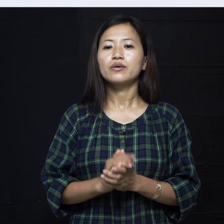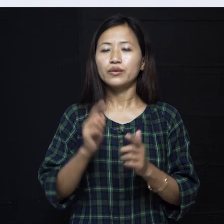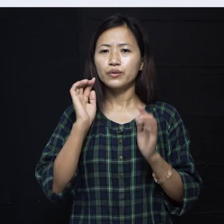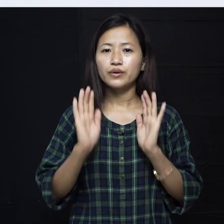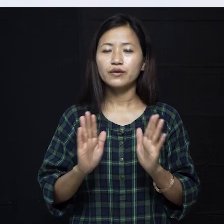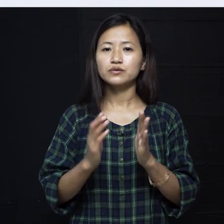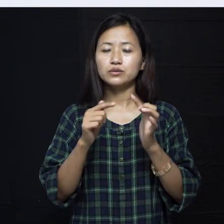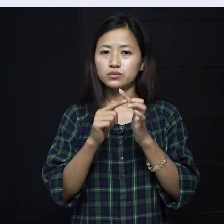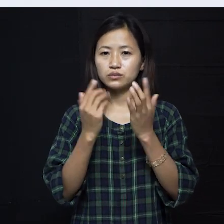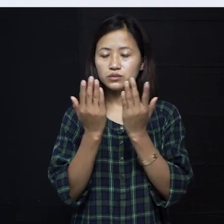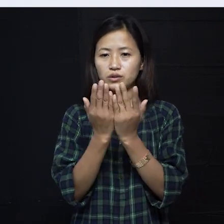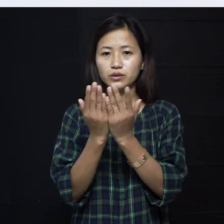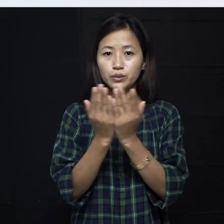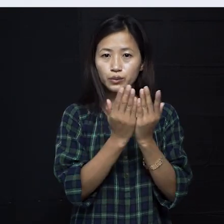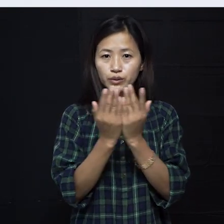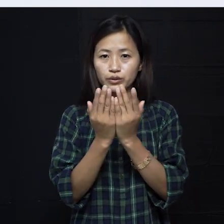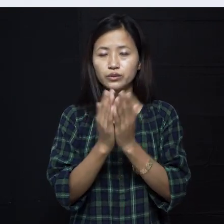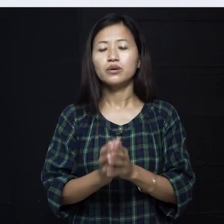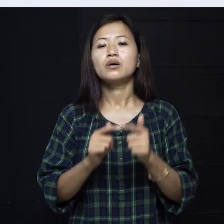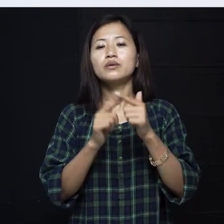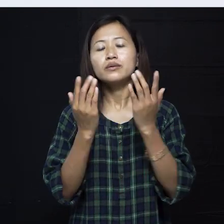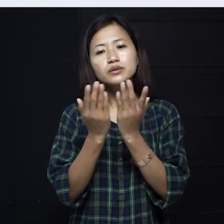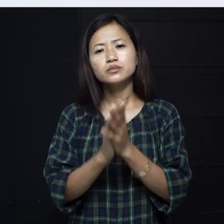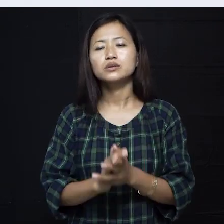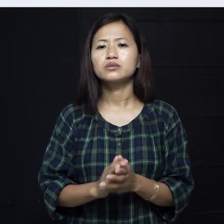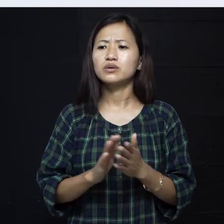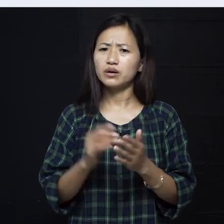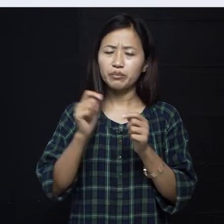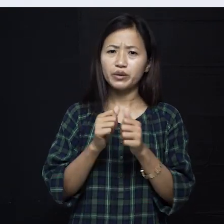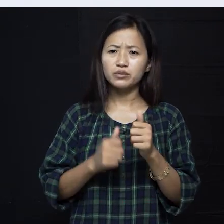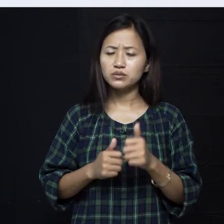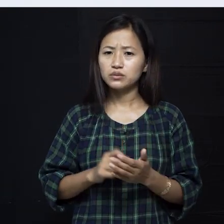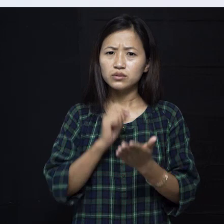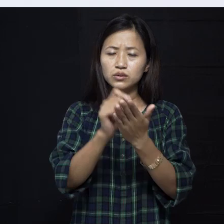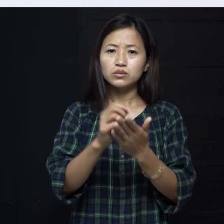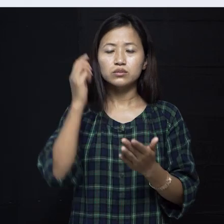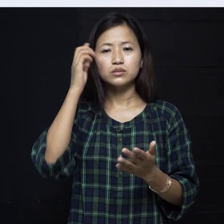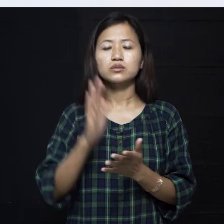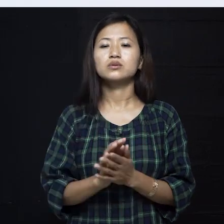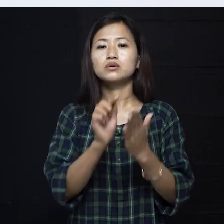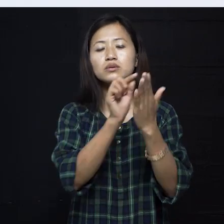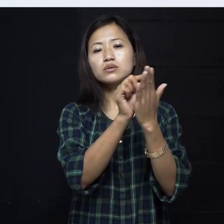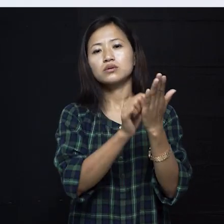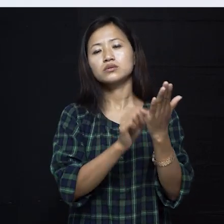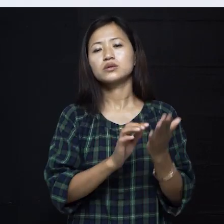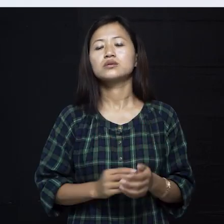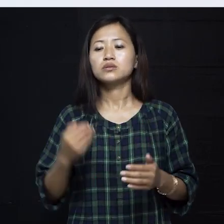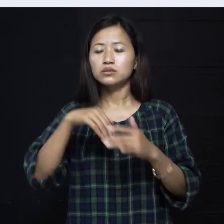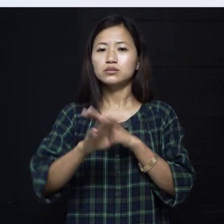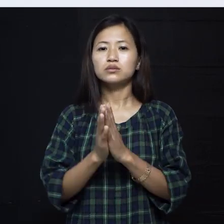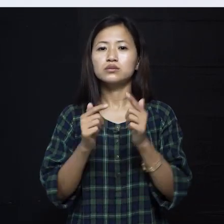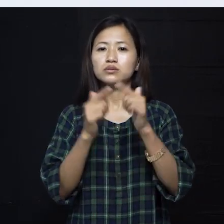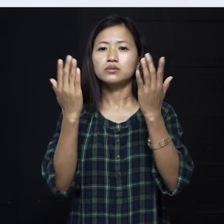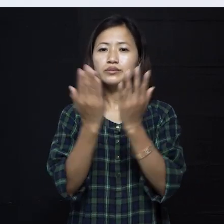textbook. You're in class 10, okay? You'll be appearing for metric. So by any means, you need to know the content in your textbook,